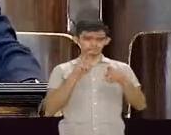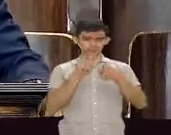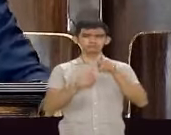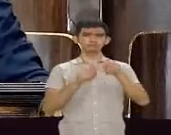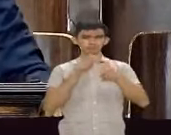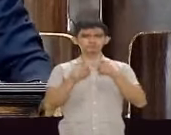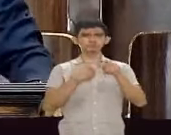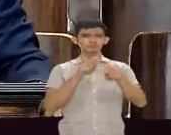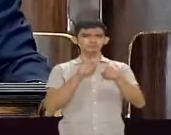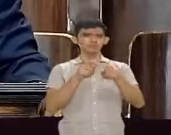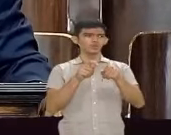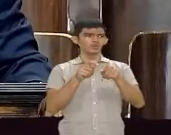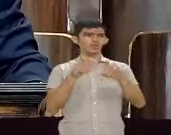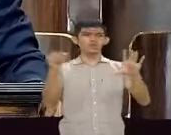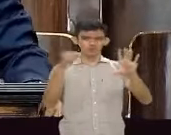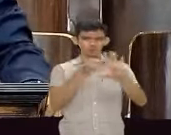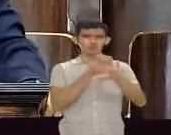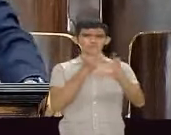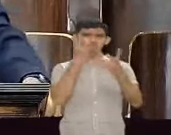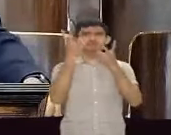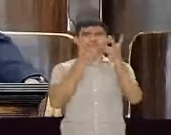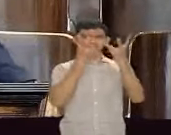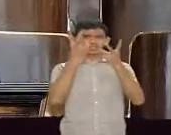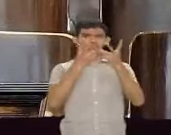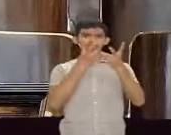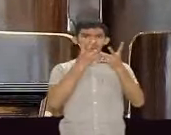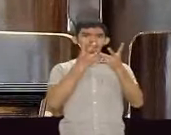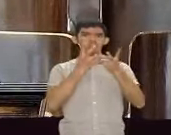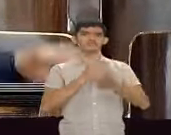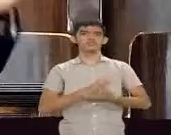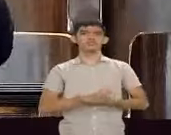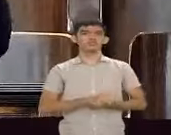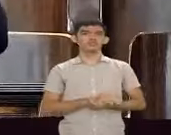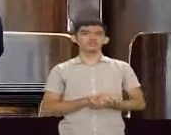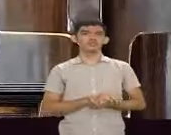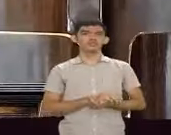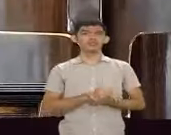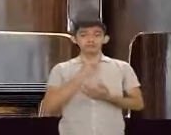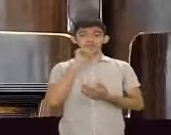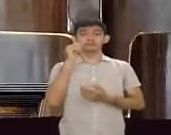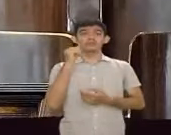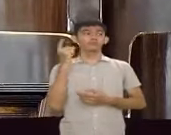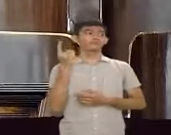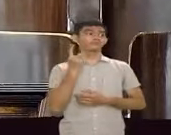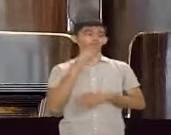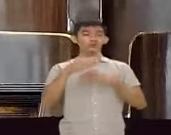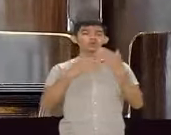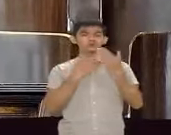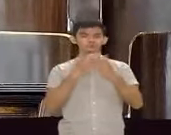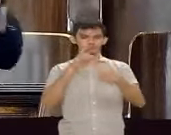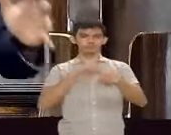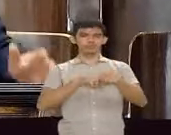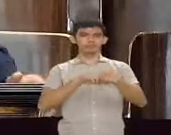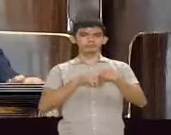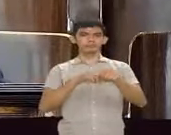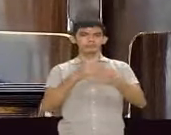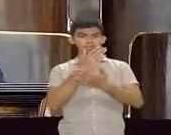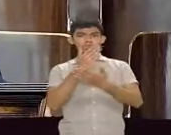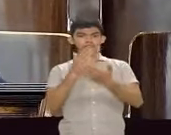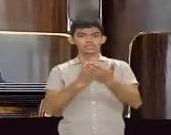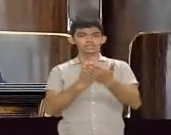pero na-appeal gyapon mo sa visitation, I salute you. I know it's not all the time. I know there are times when dili gyud na kaya